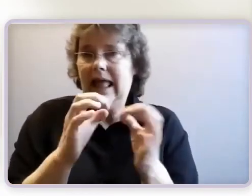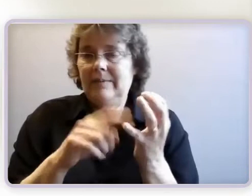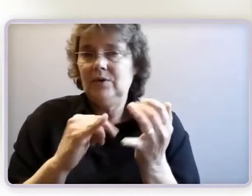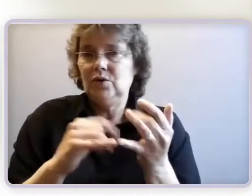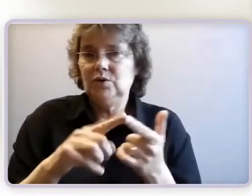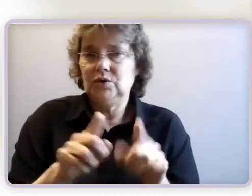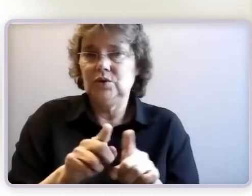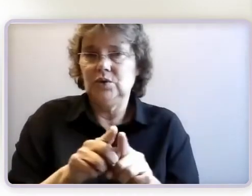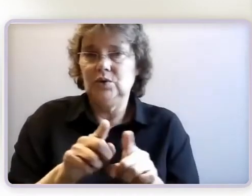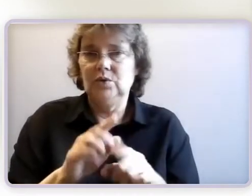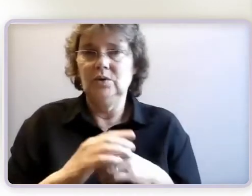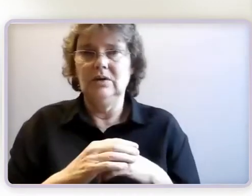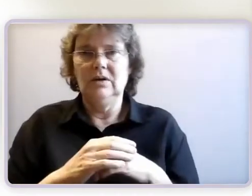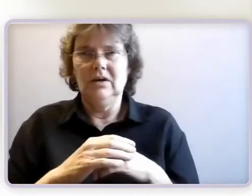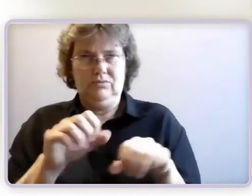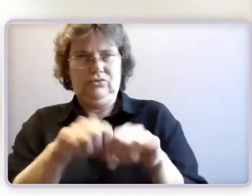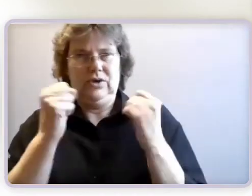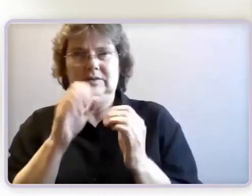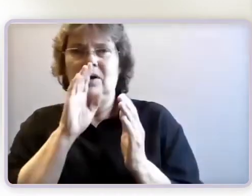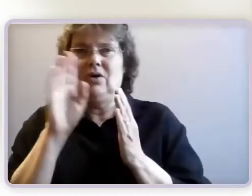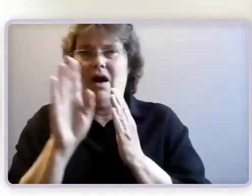violations of privacy and dignity,